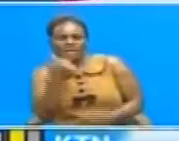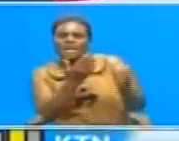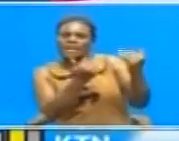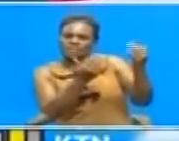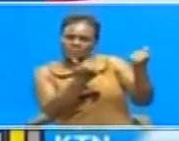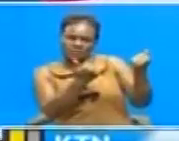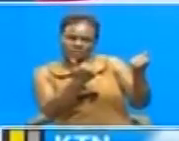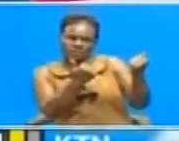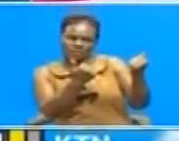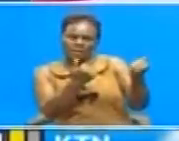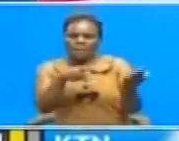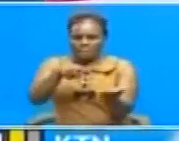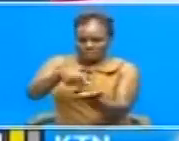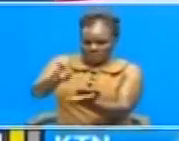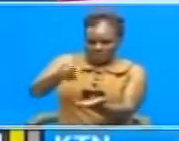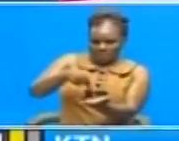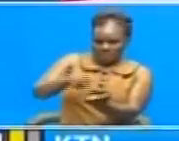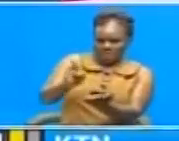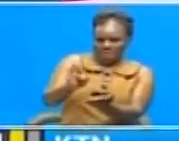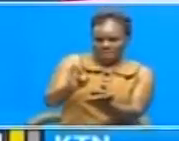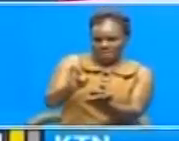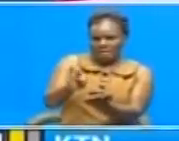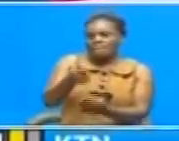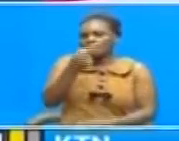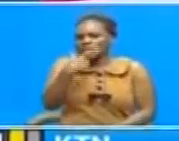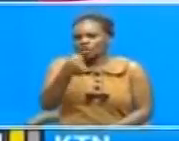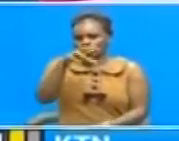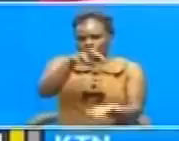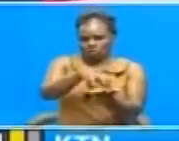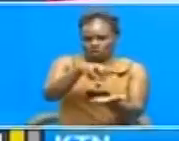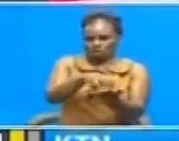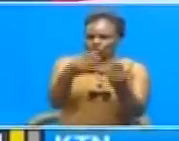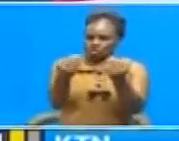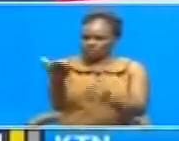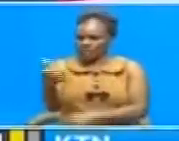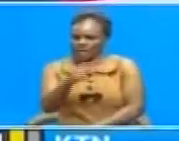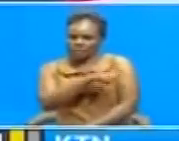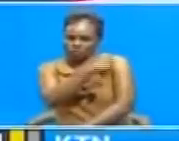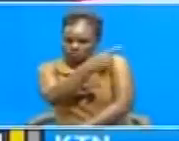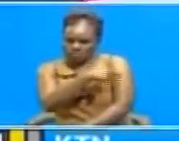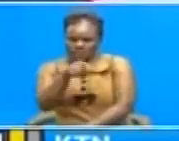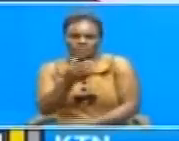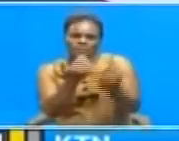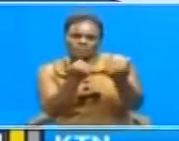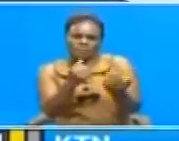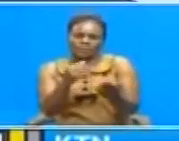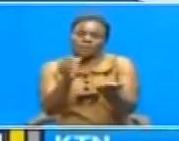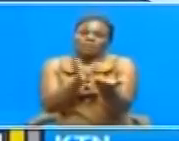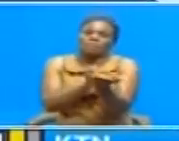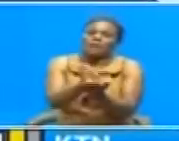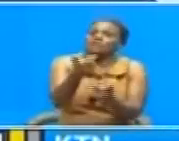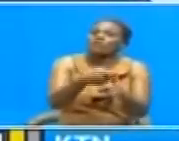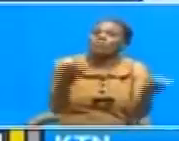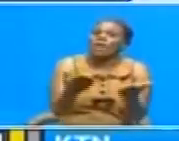expected to have payments for the medical conditions to be sorted out in hospitals. They expected the funds to come